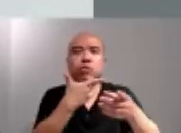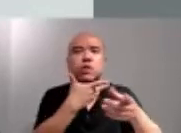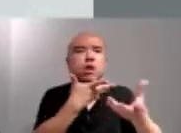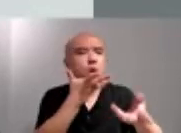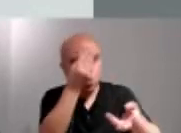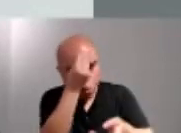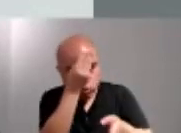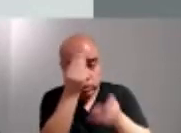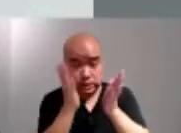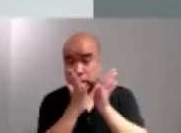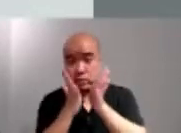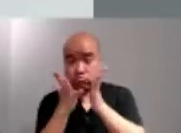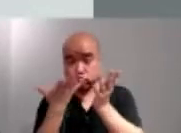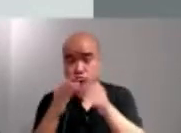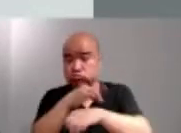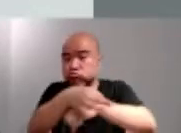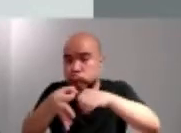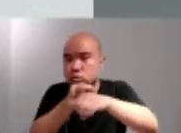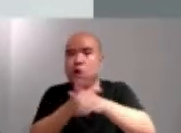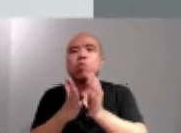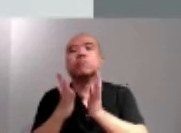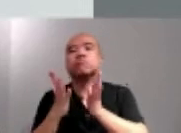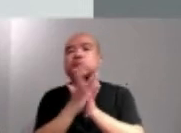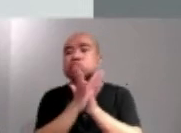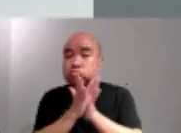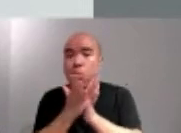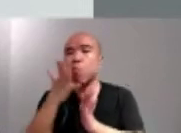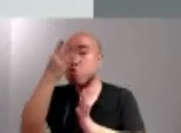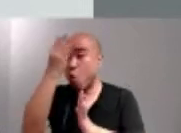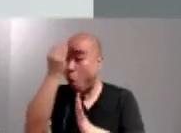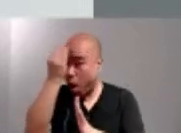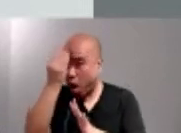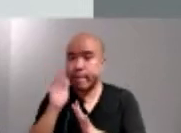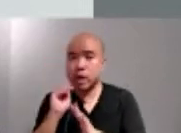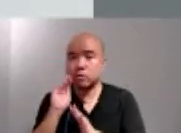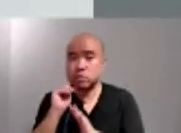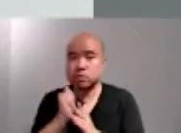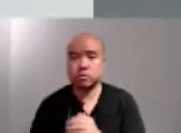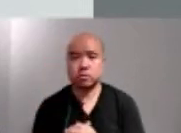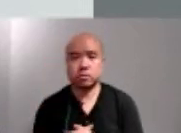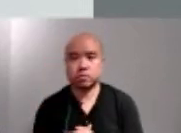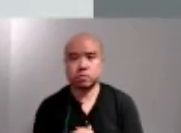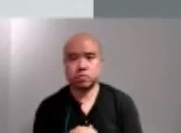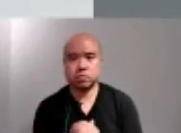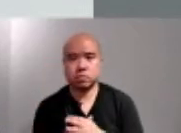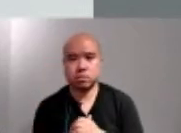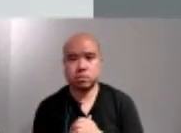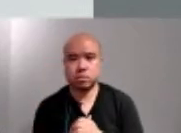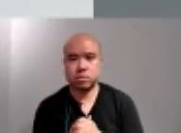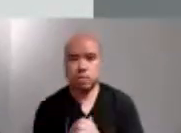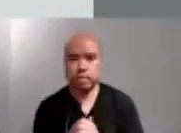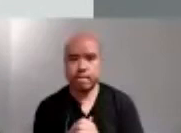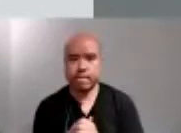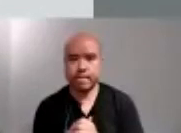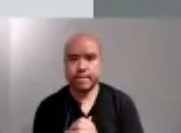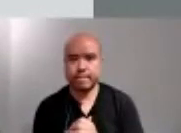learned from each other. So please let me know if you have interest in our partnership, and